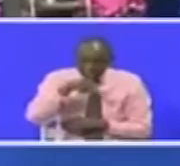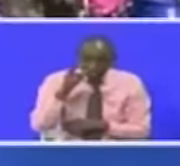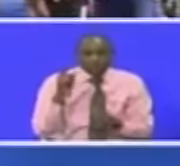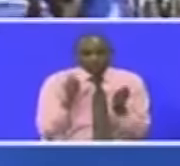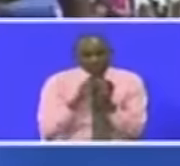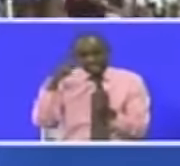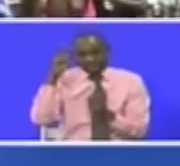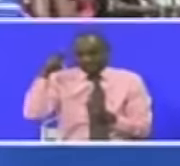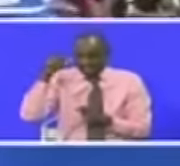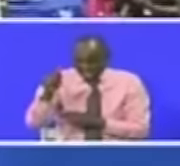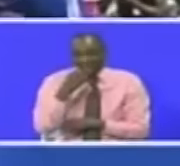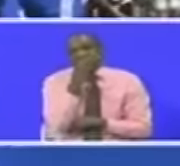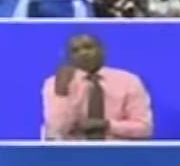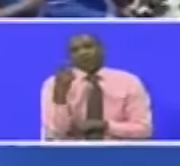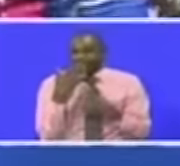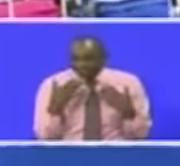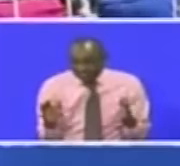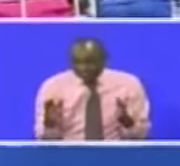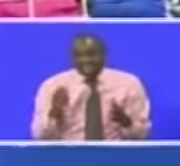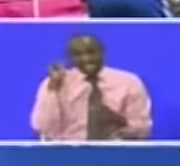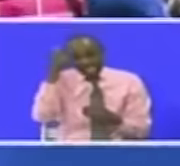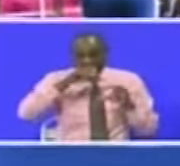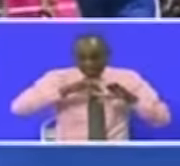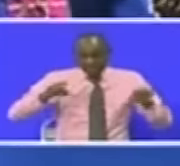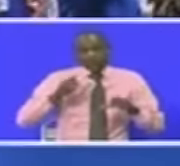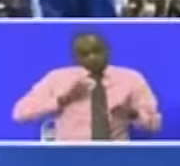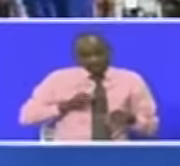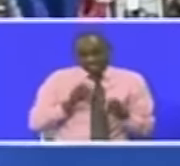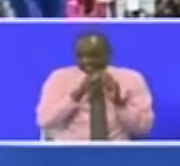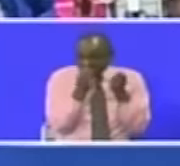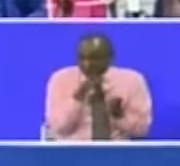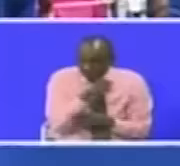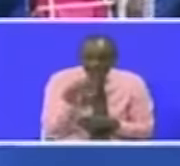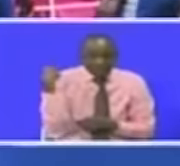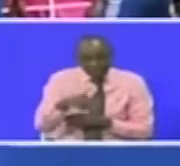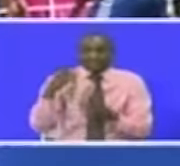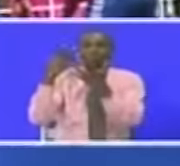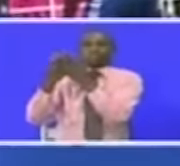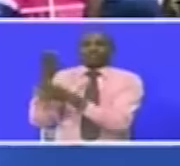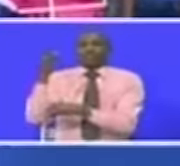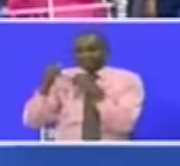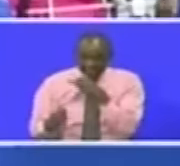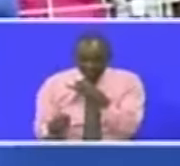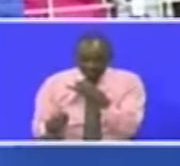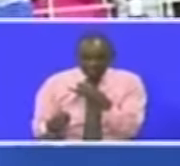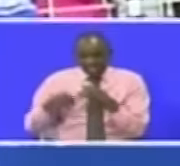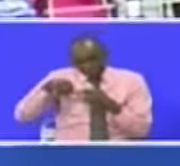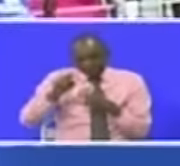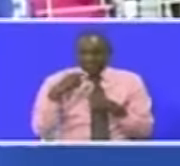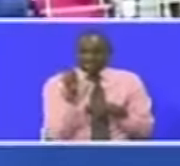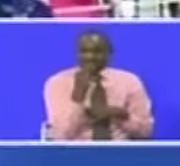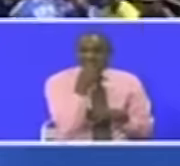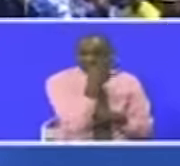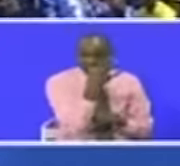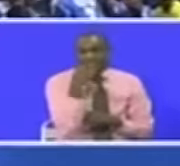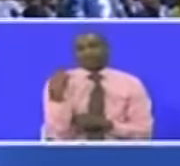KPA 3-1 in a thrilling match. Kenya Pipeline women's team lost the title to Prisons in the finals. Prison secured 3-1 to